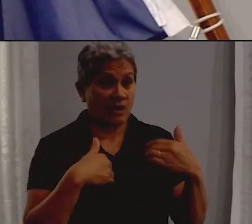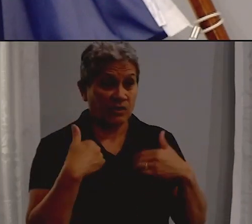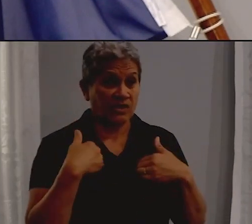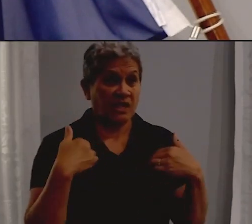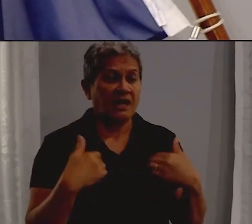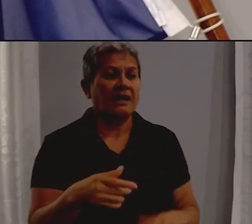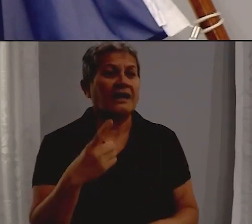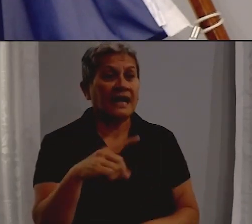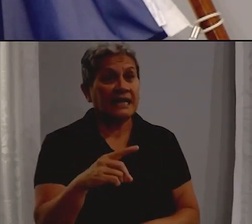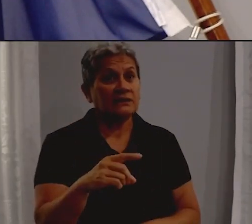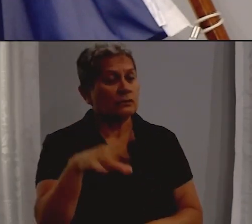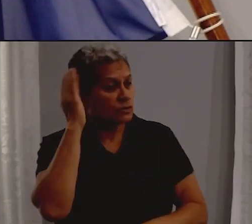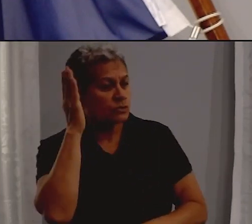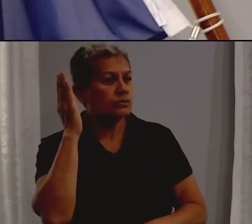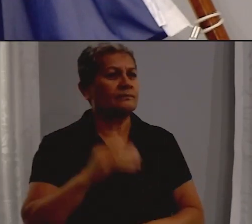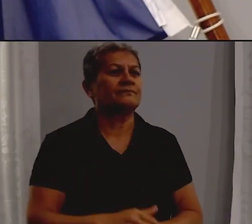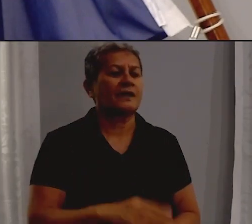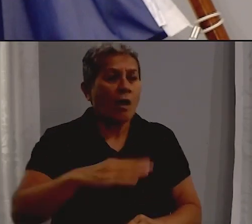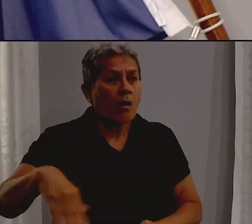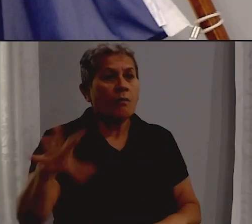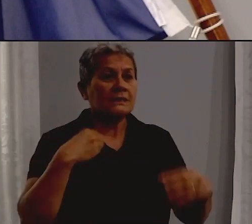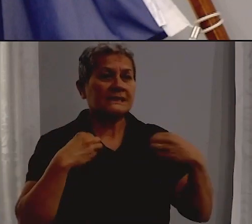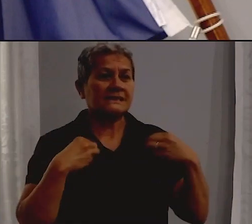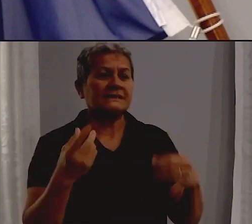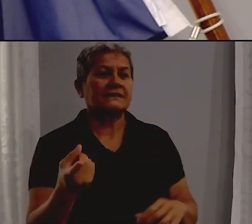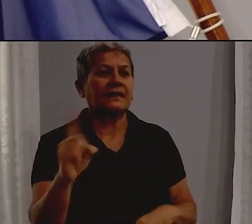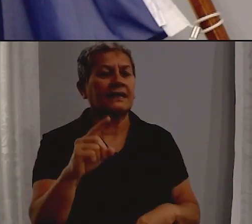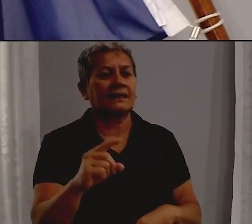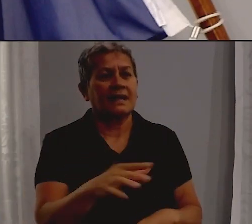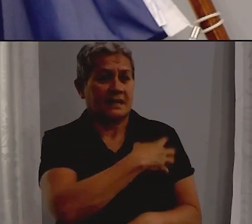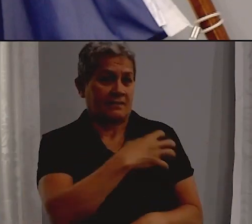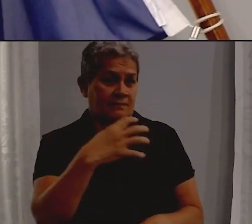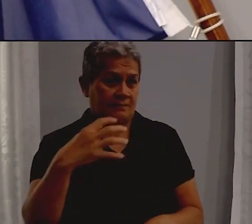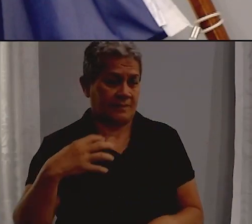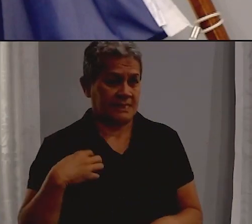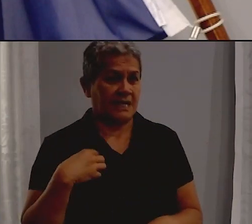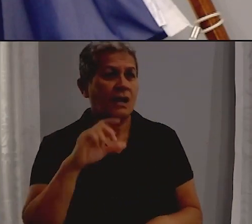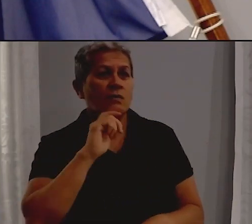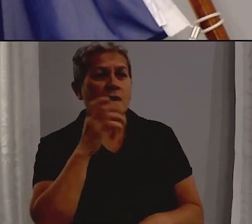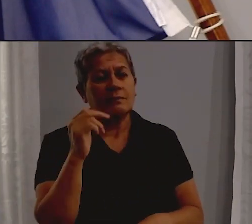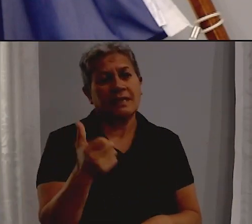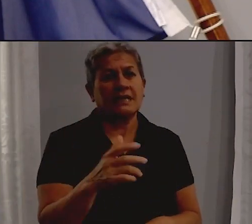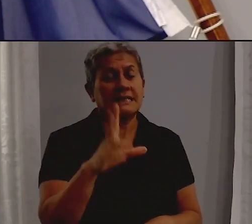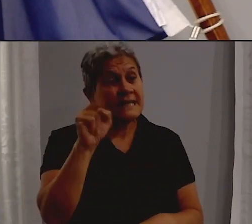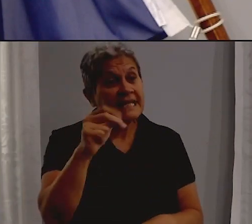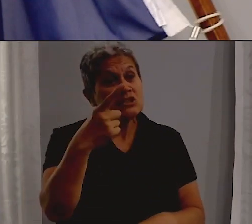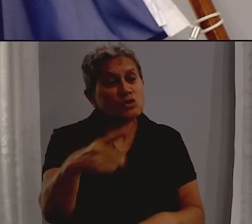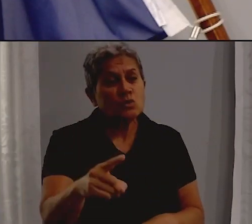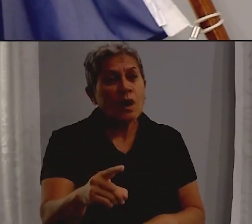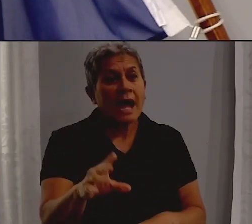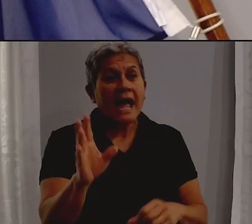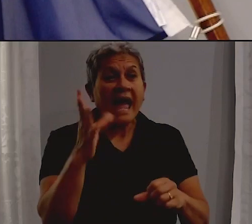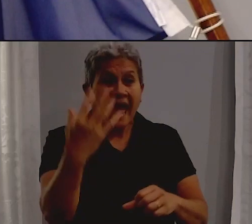TMO. All businesses and government agencies will be required to appoint a COVID-19 health and